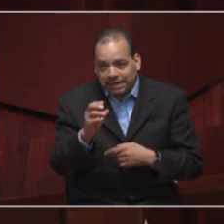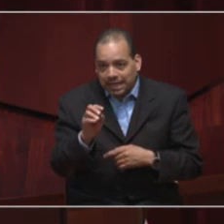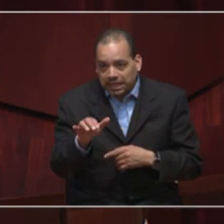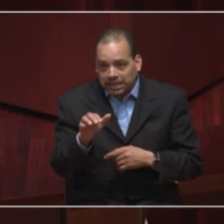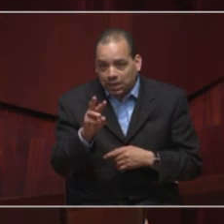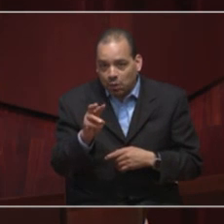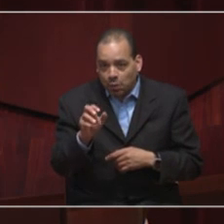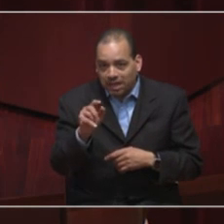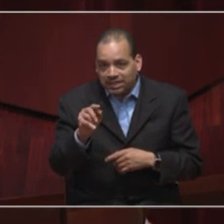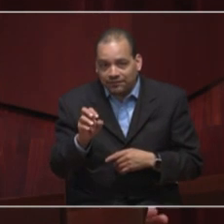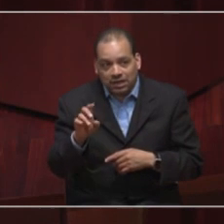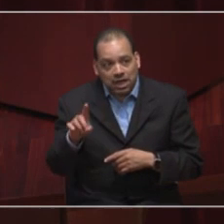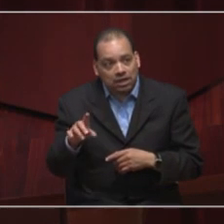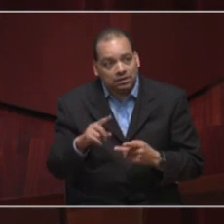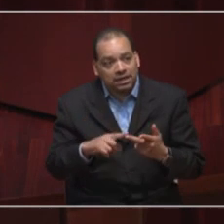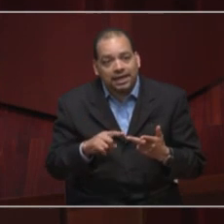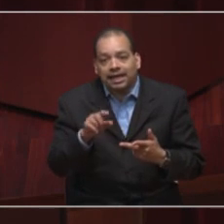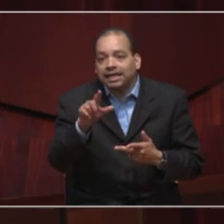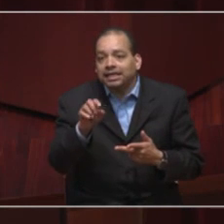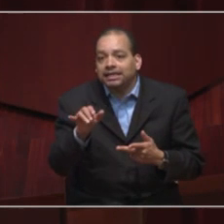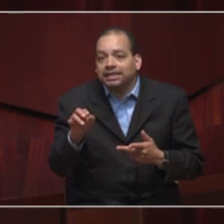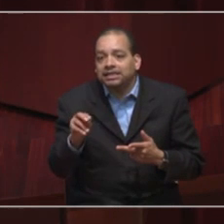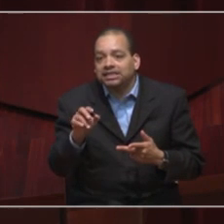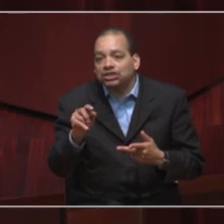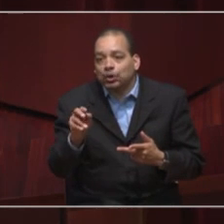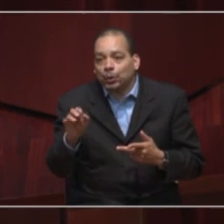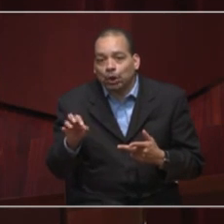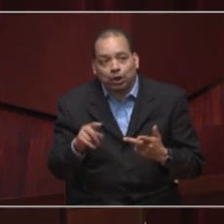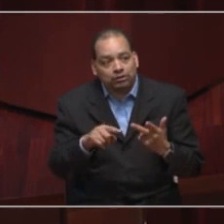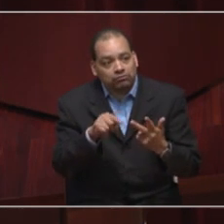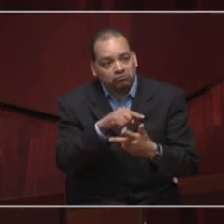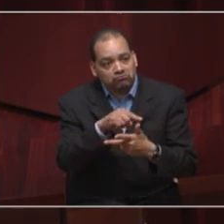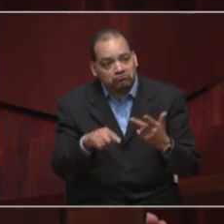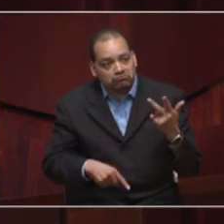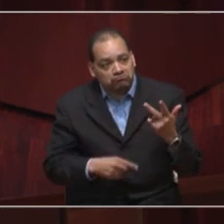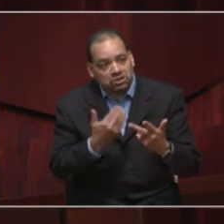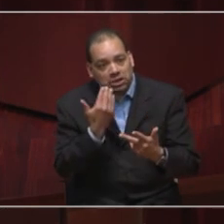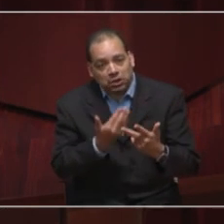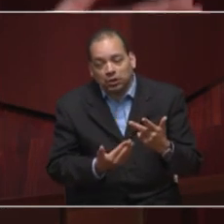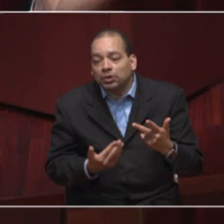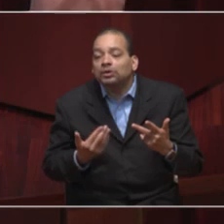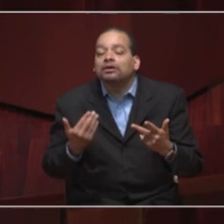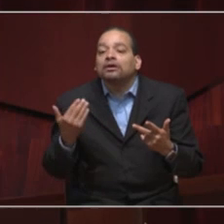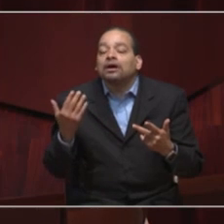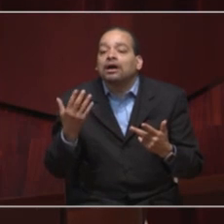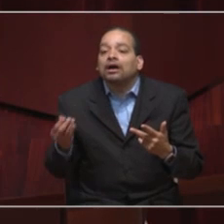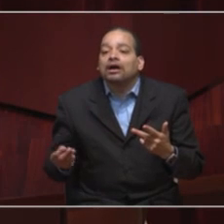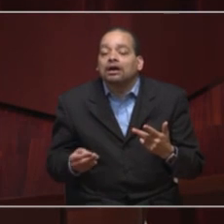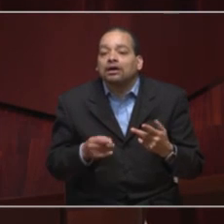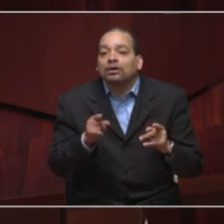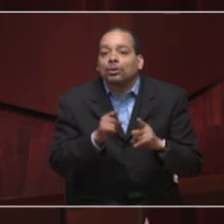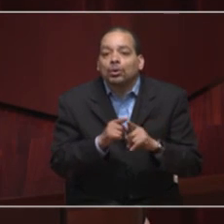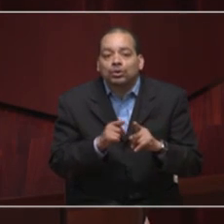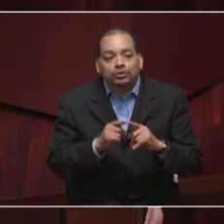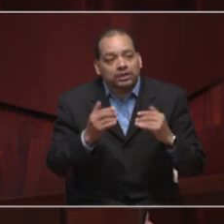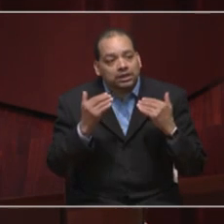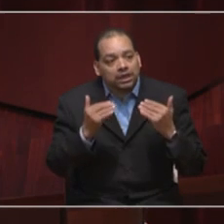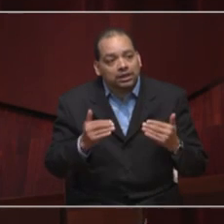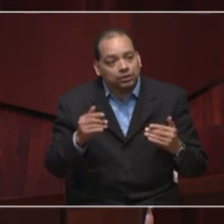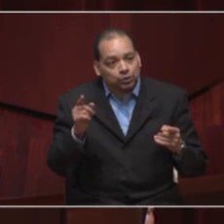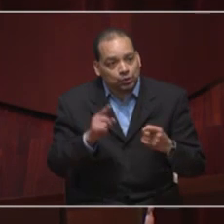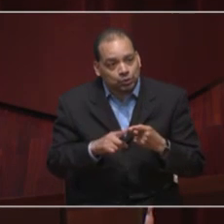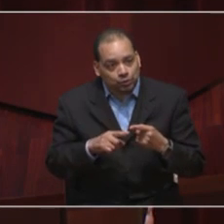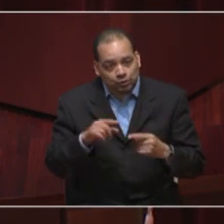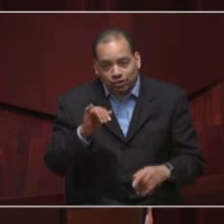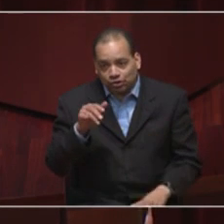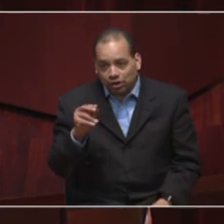Westfeld and Lynn Stewart on their ERA user account updates and the annual move. And of course, thanks again to John